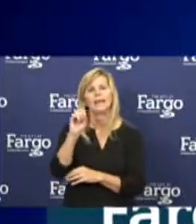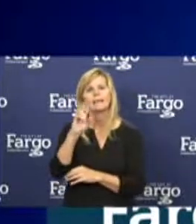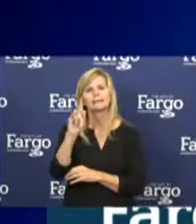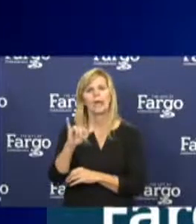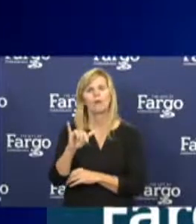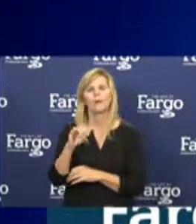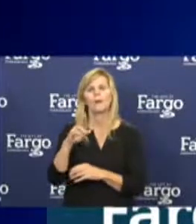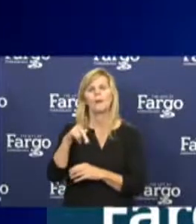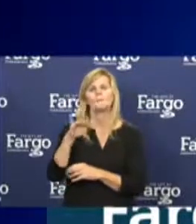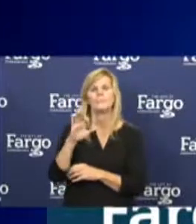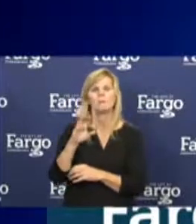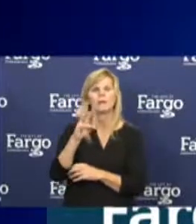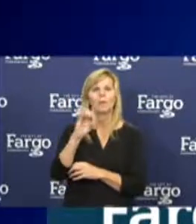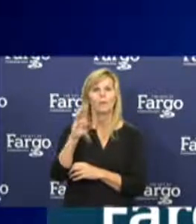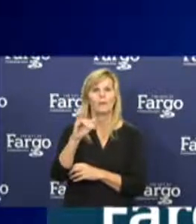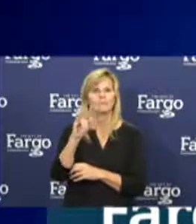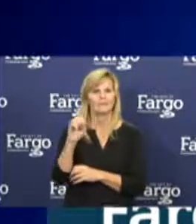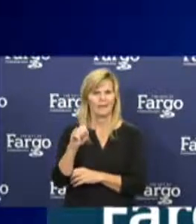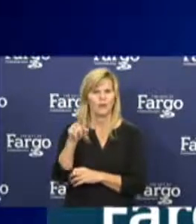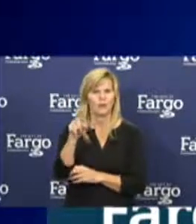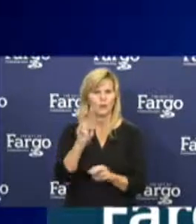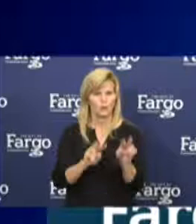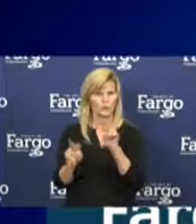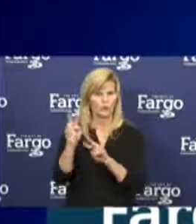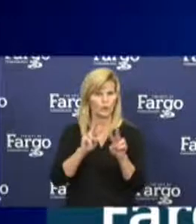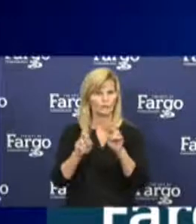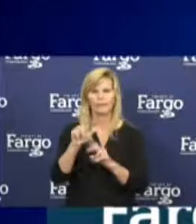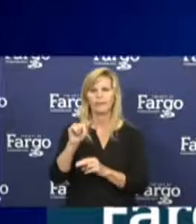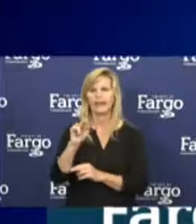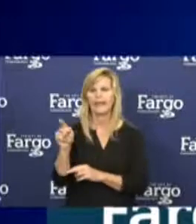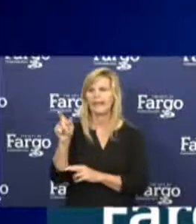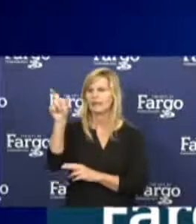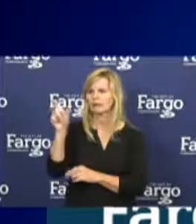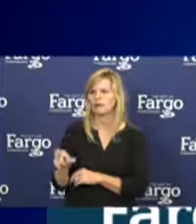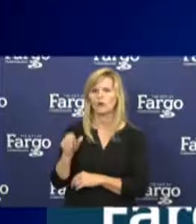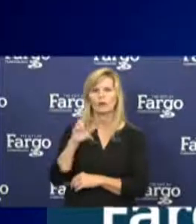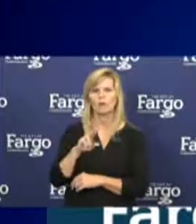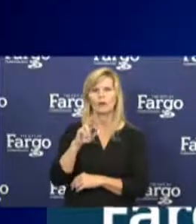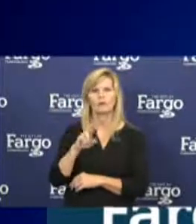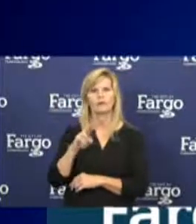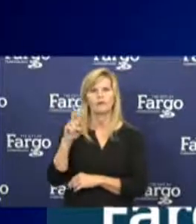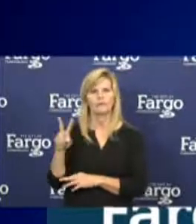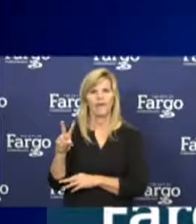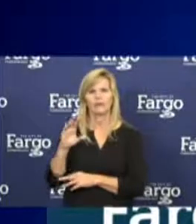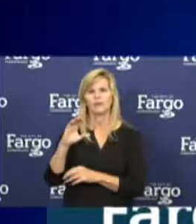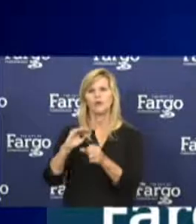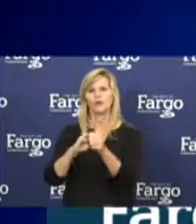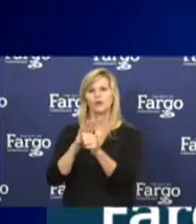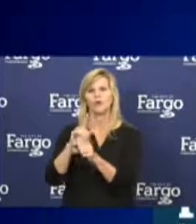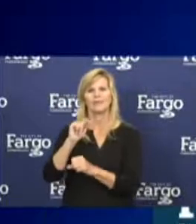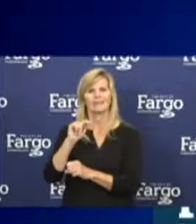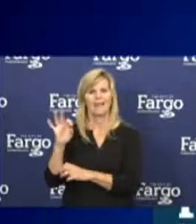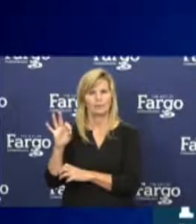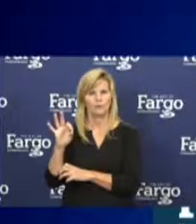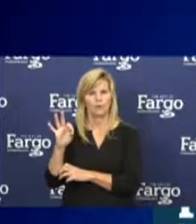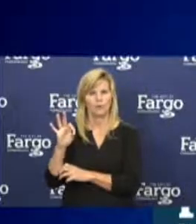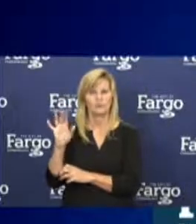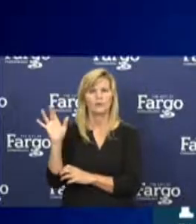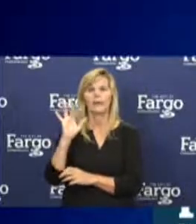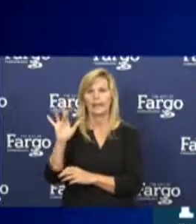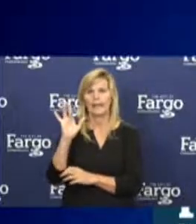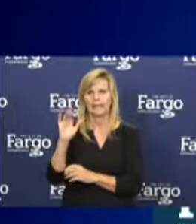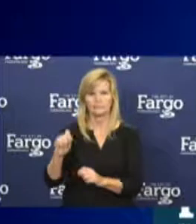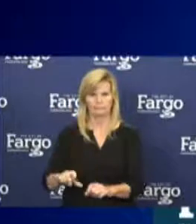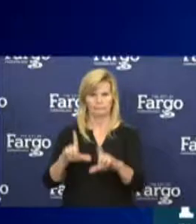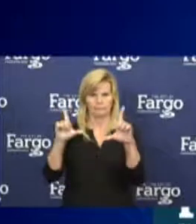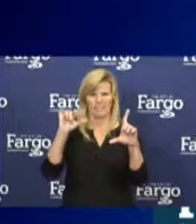website. If you go to the website and look for the link on the side for the Red River Valley COVID Task Force and click on that, it will take you to a page that looks